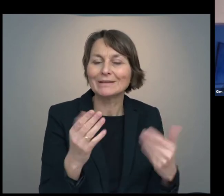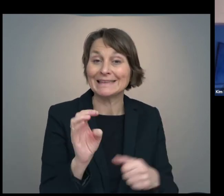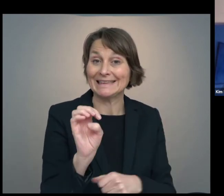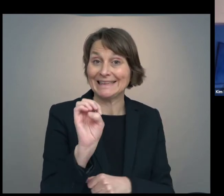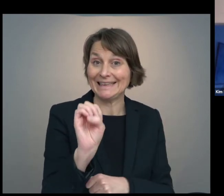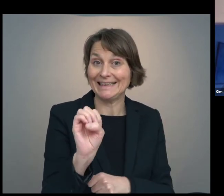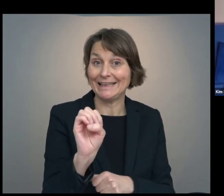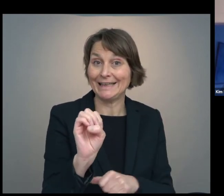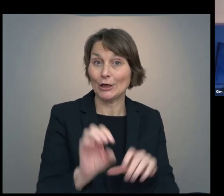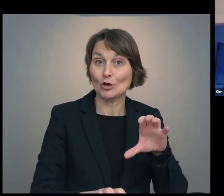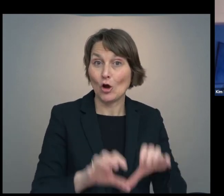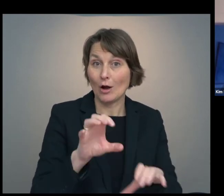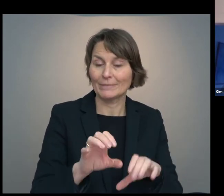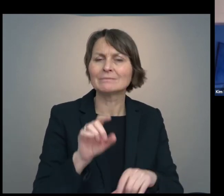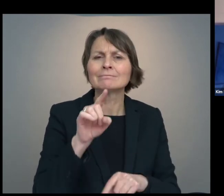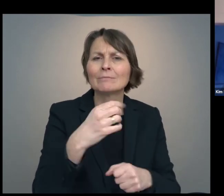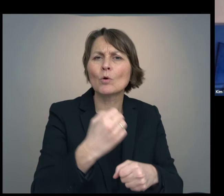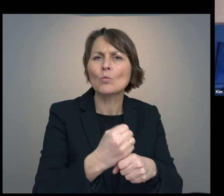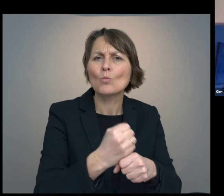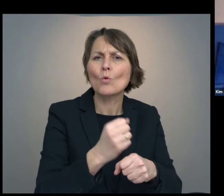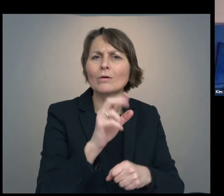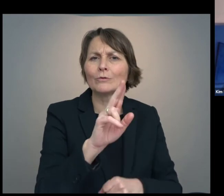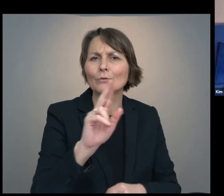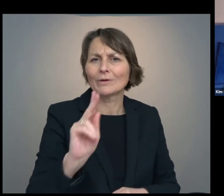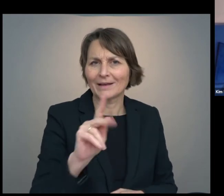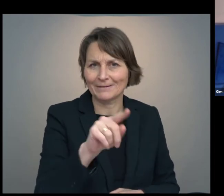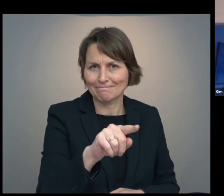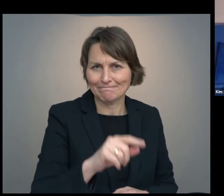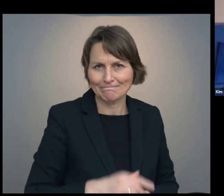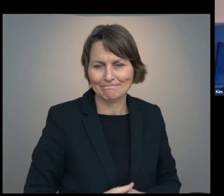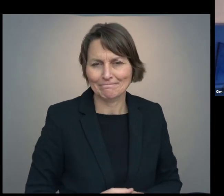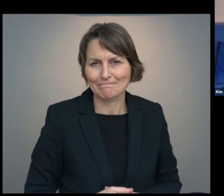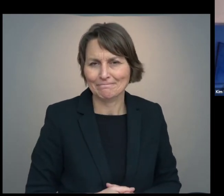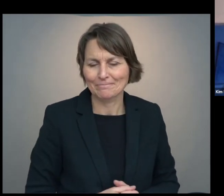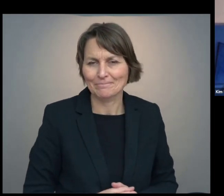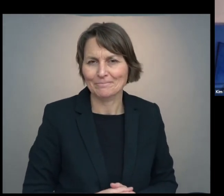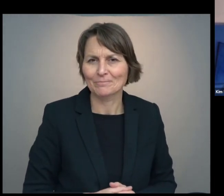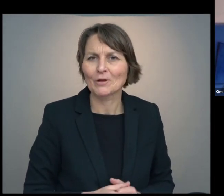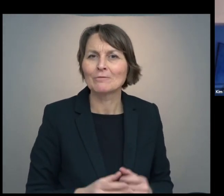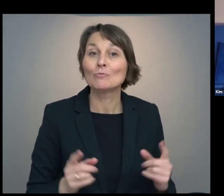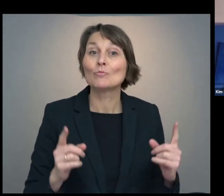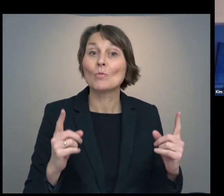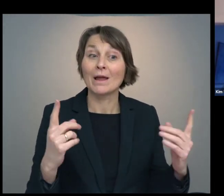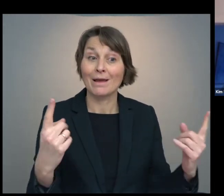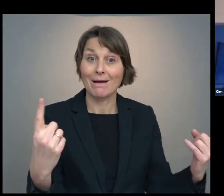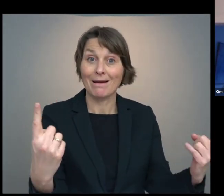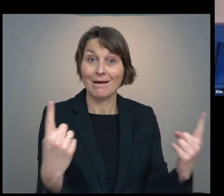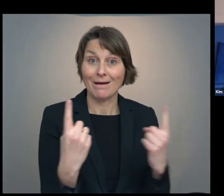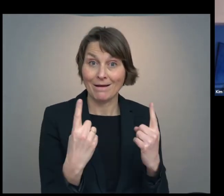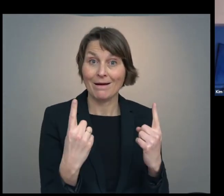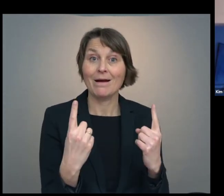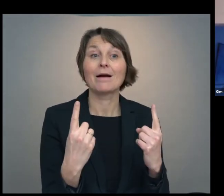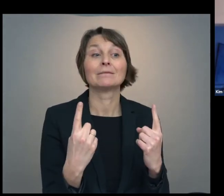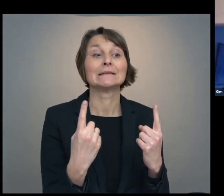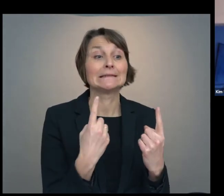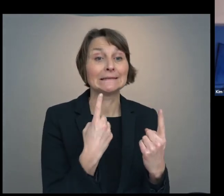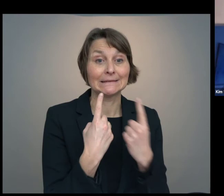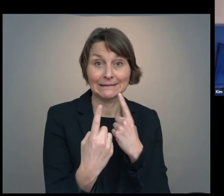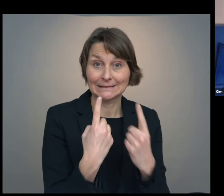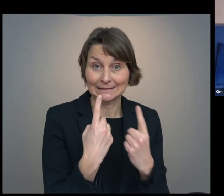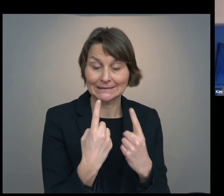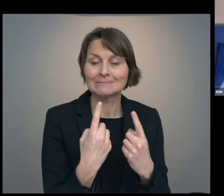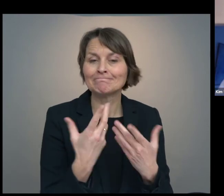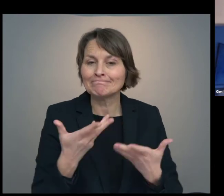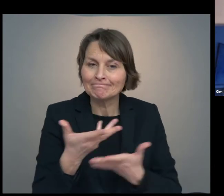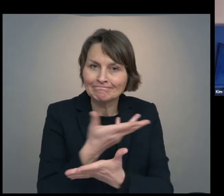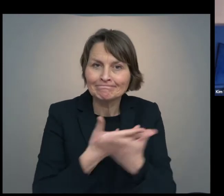e-commerce solution. He's working out of UK. And together we will meet